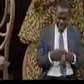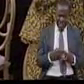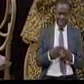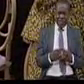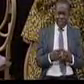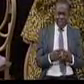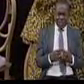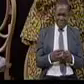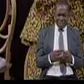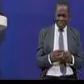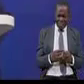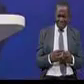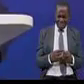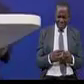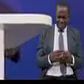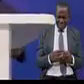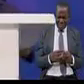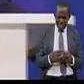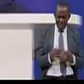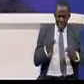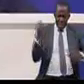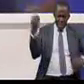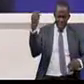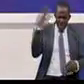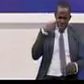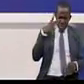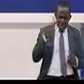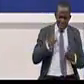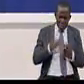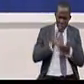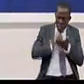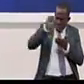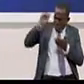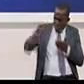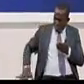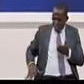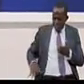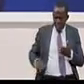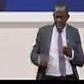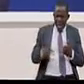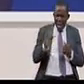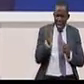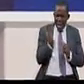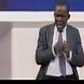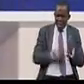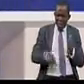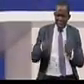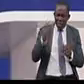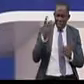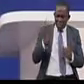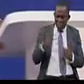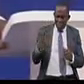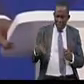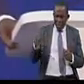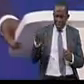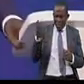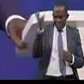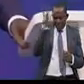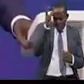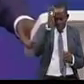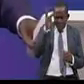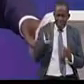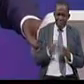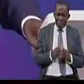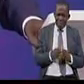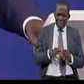the grace to remove every pebble, every stone, every